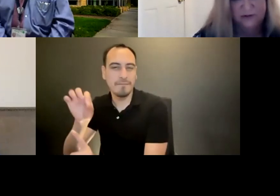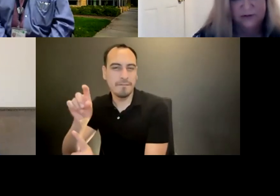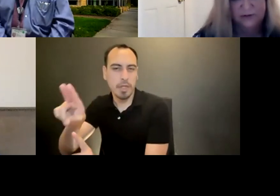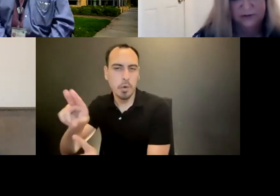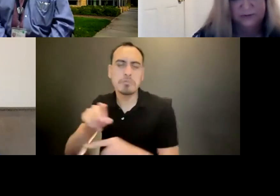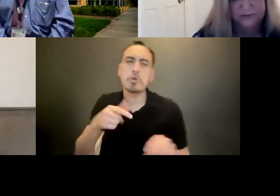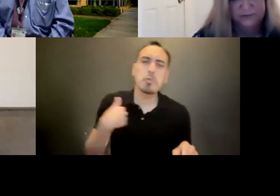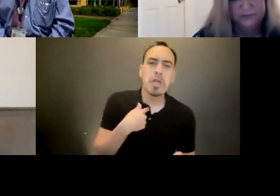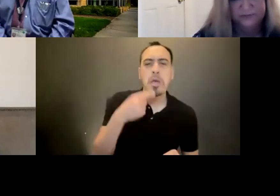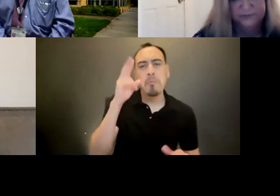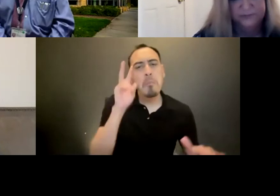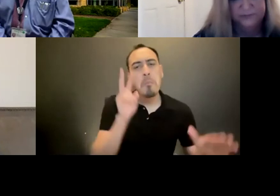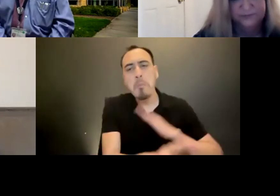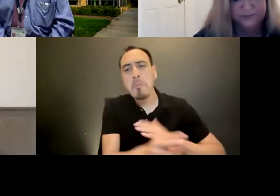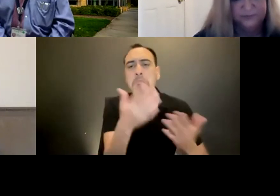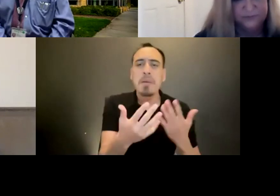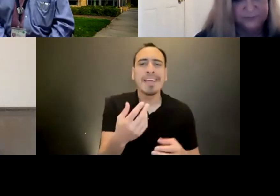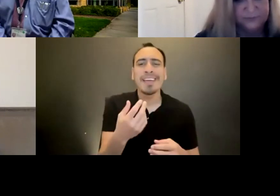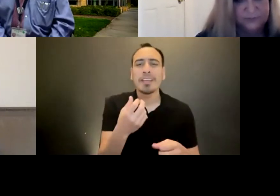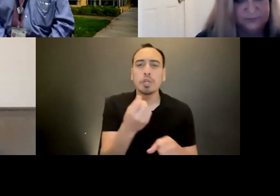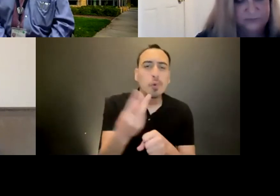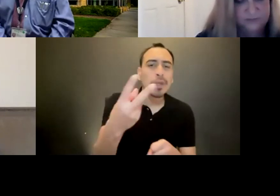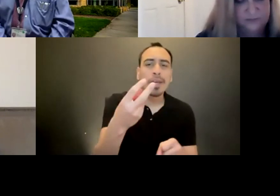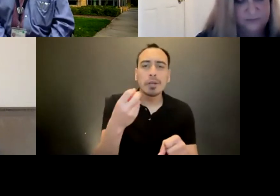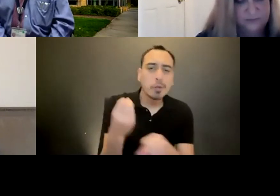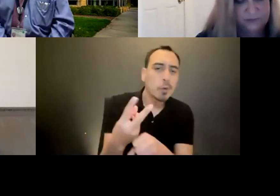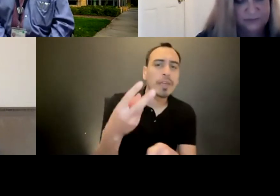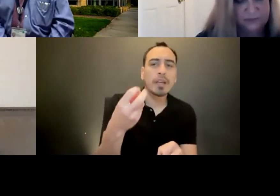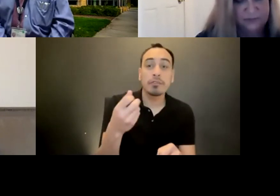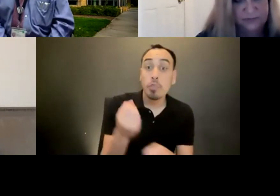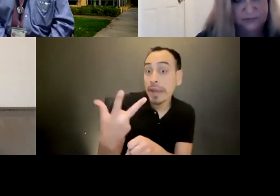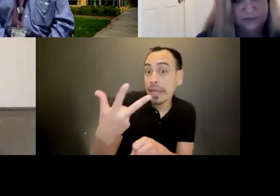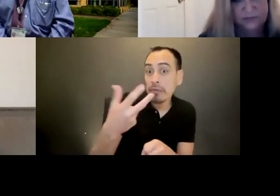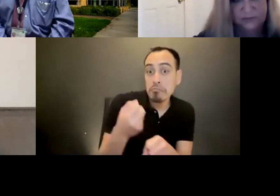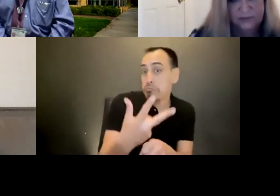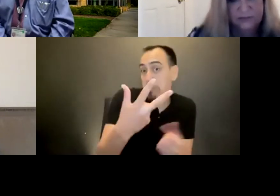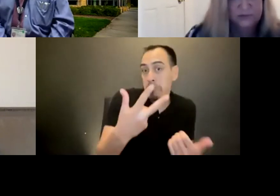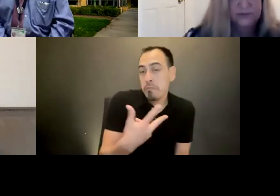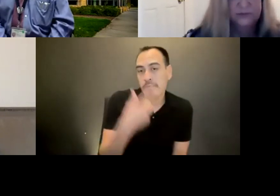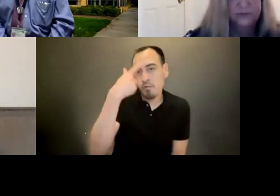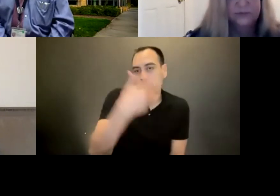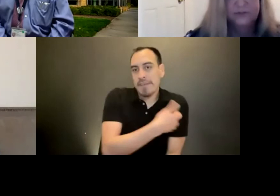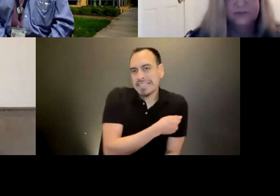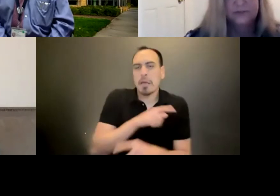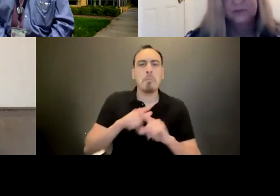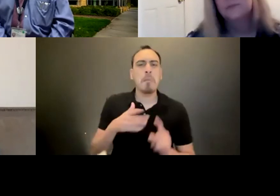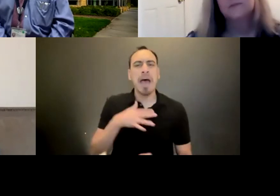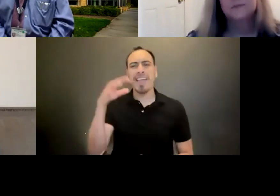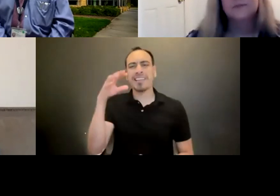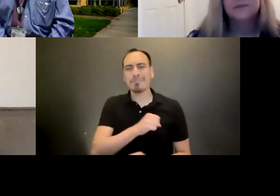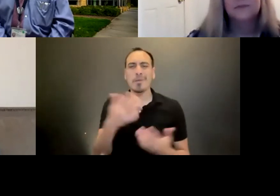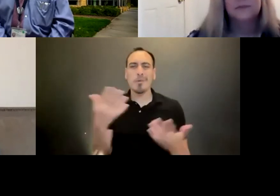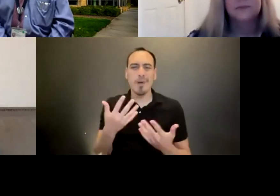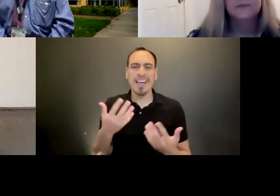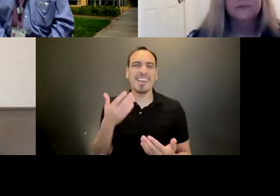get vaccinated. And I think the expectation that you're always going to get the exact same brand is